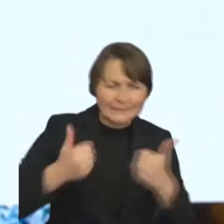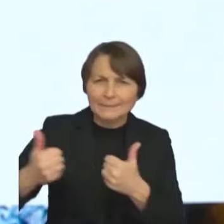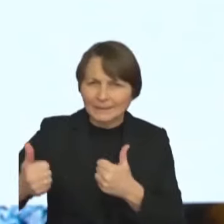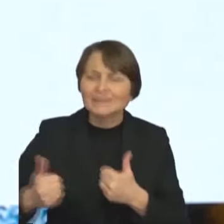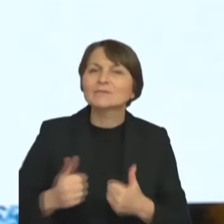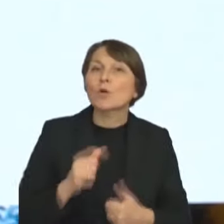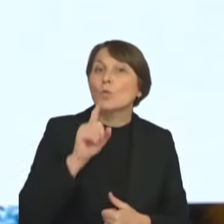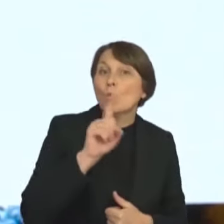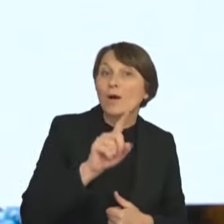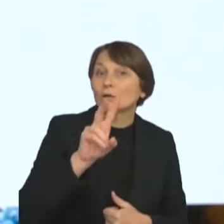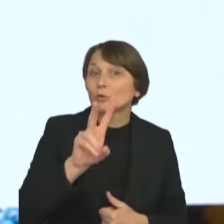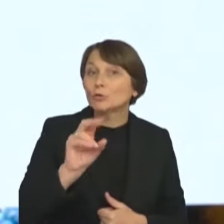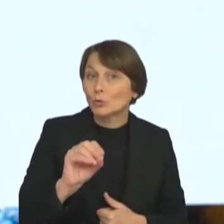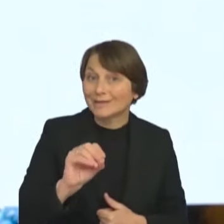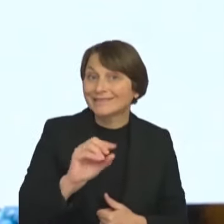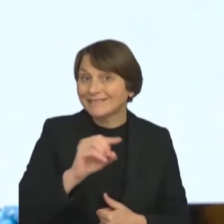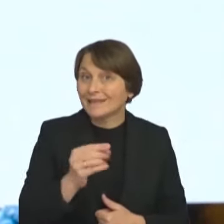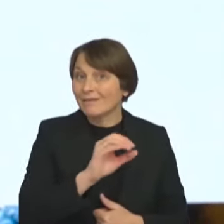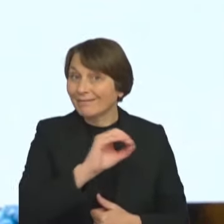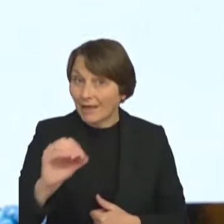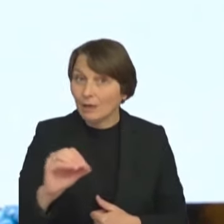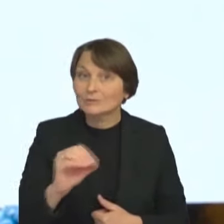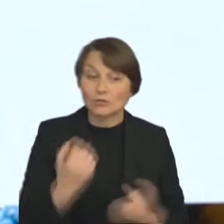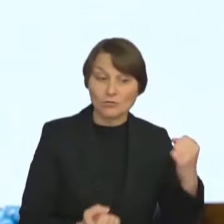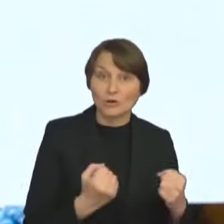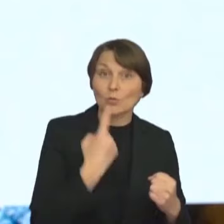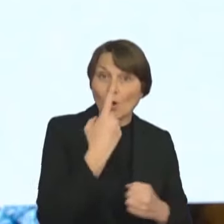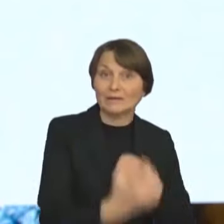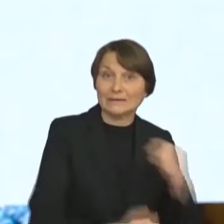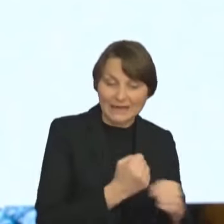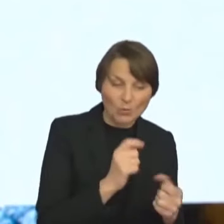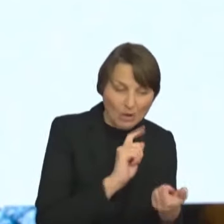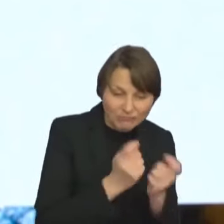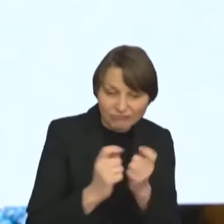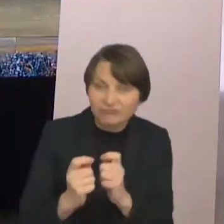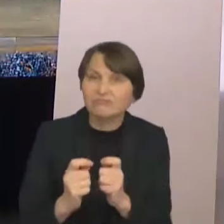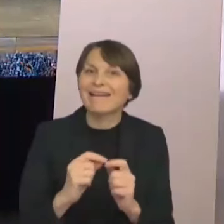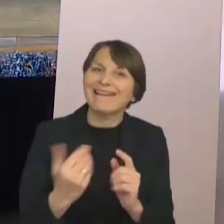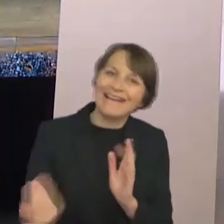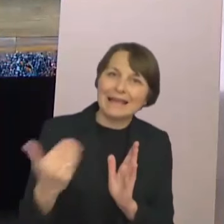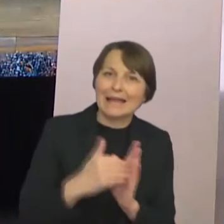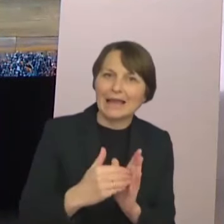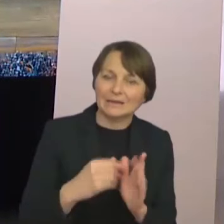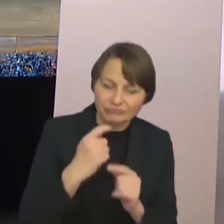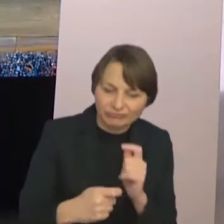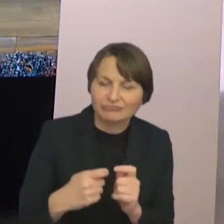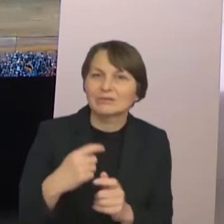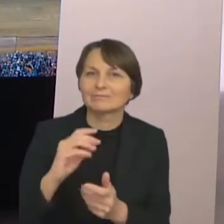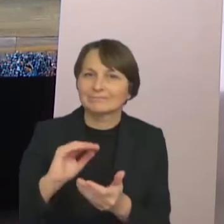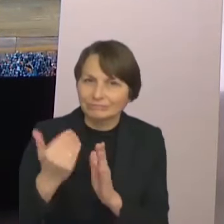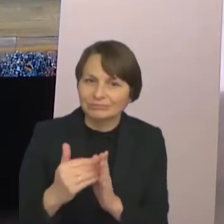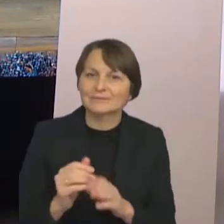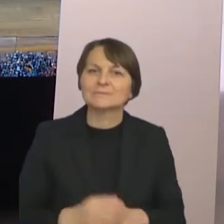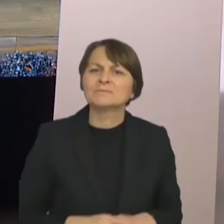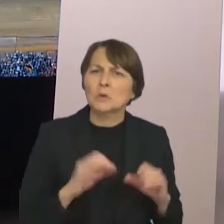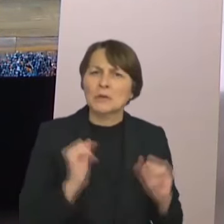year between now and 2030. We will once again have control over the residual value of our used cars